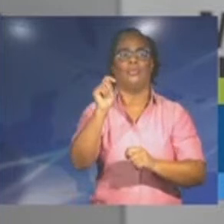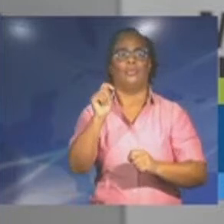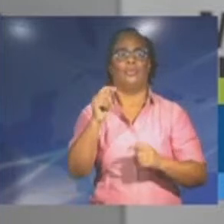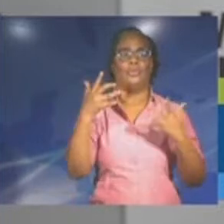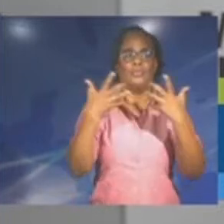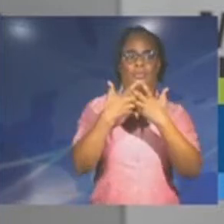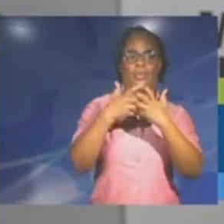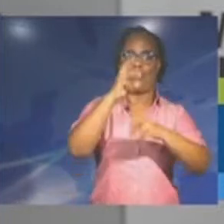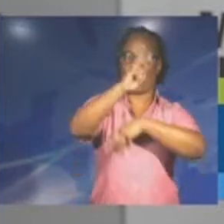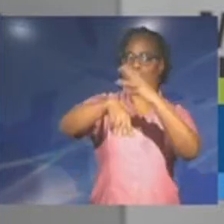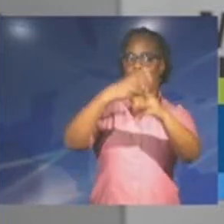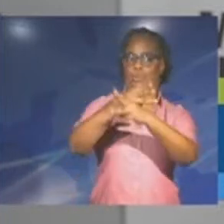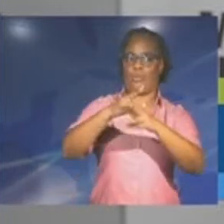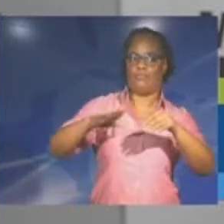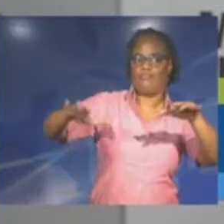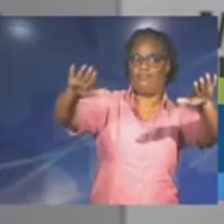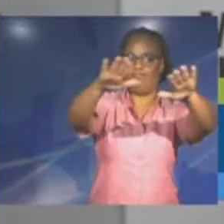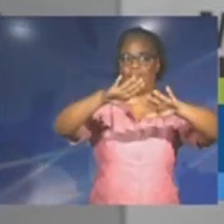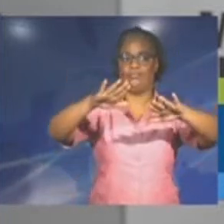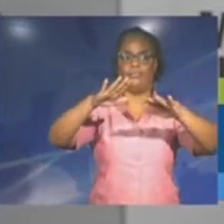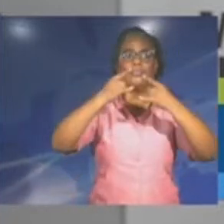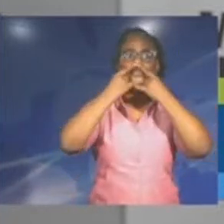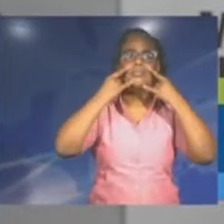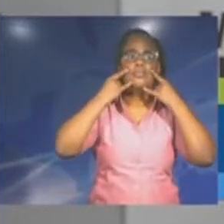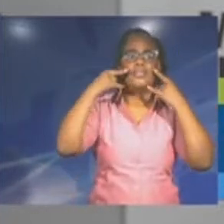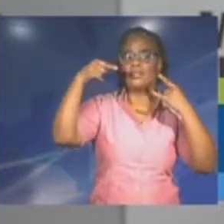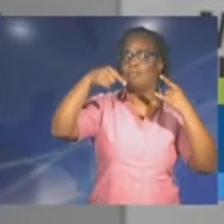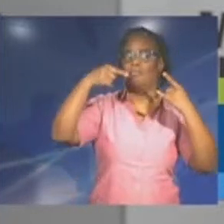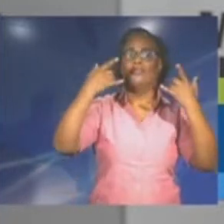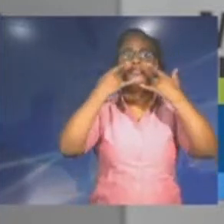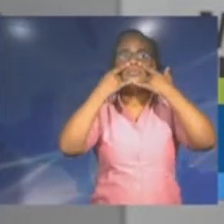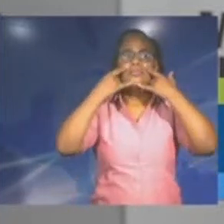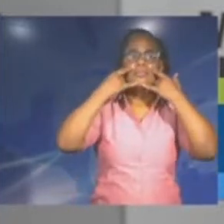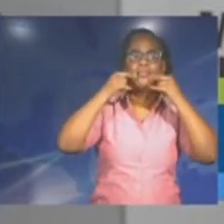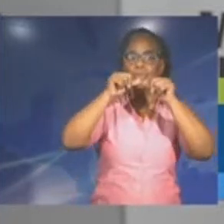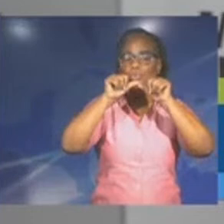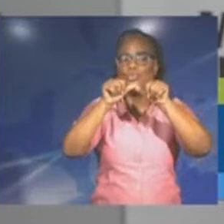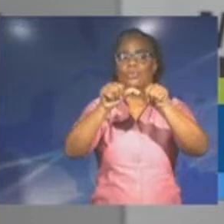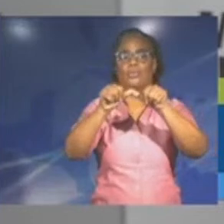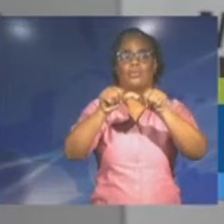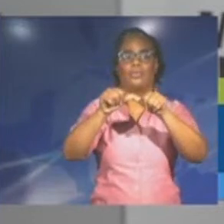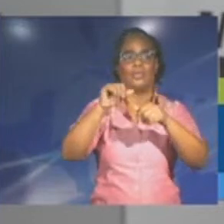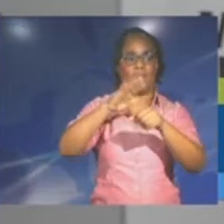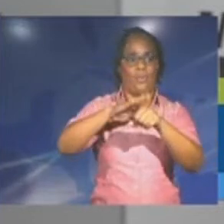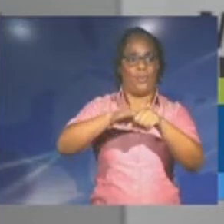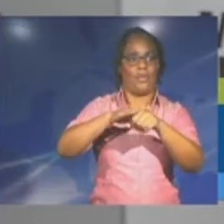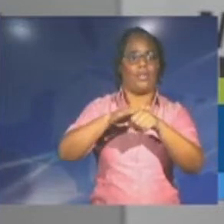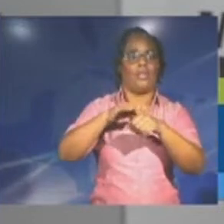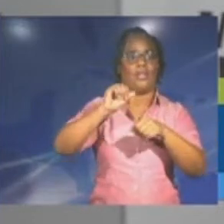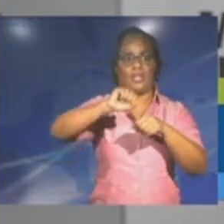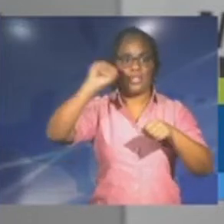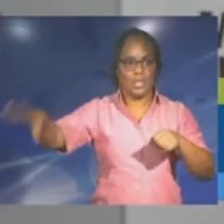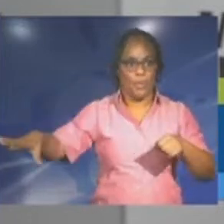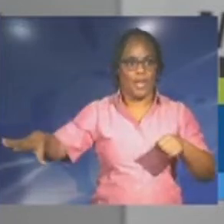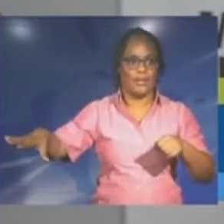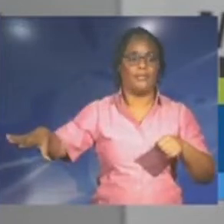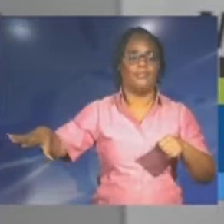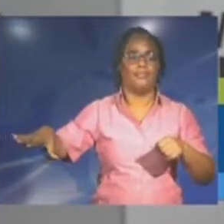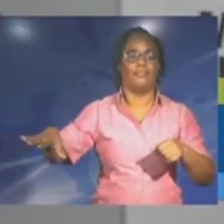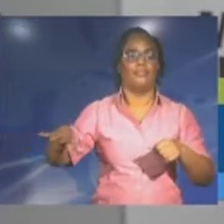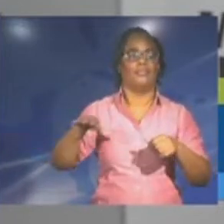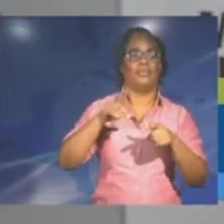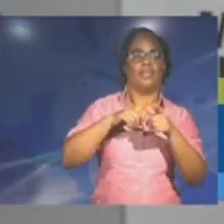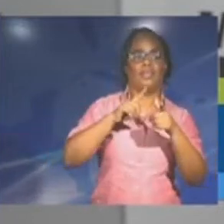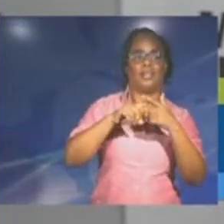so they shouldn't be reused. So like the mask that I am wearing is a surgical mask. It is usually meant to be worn for the best part of a